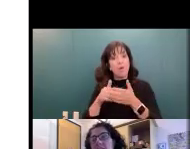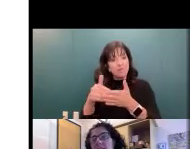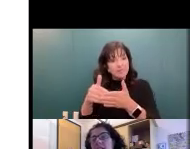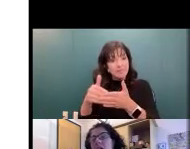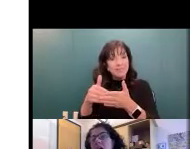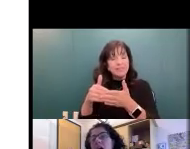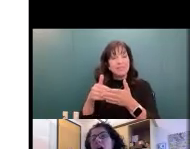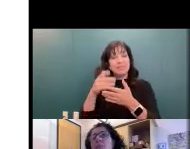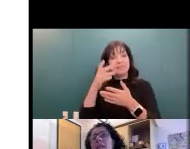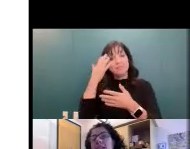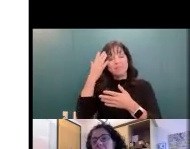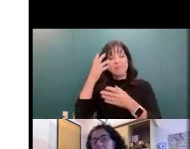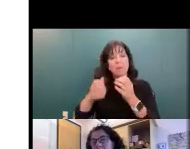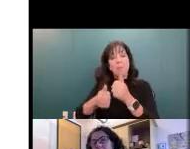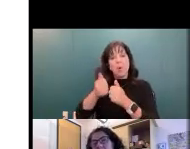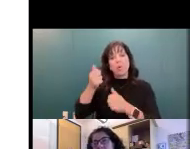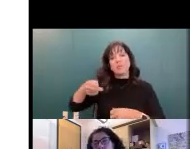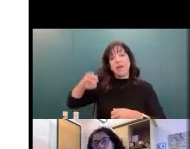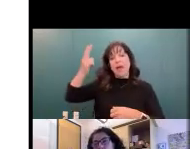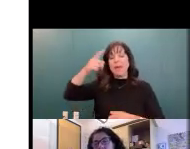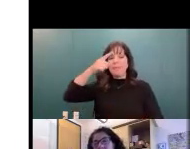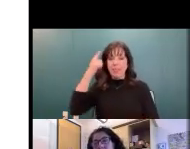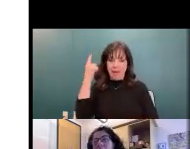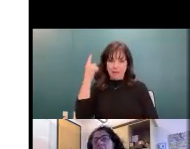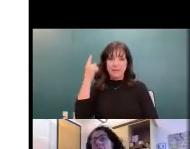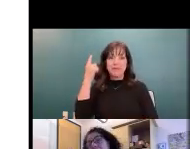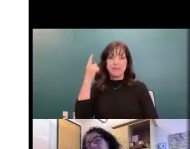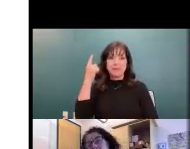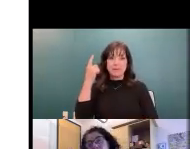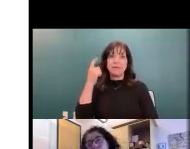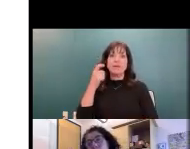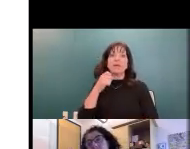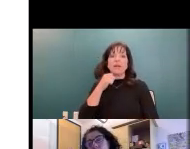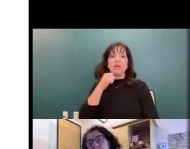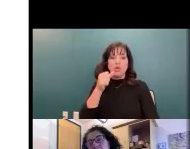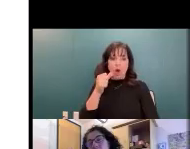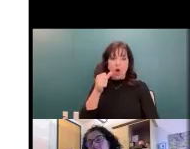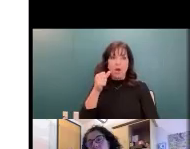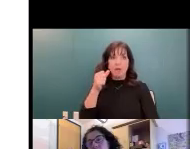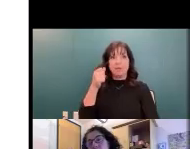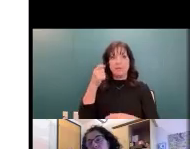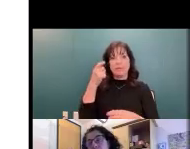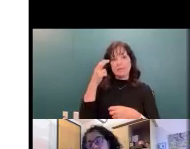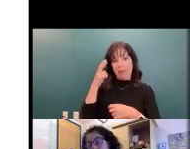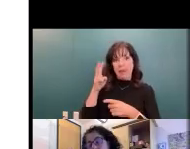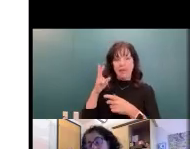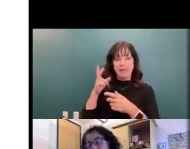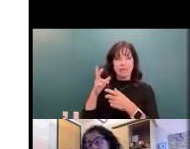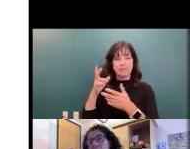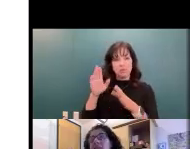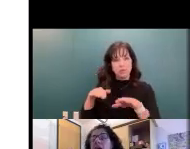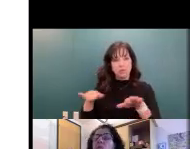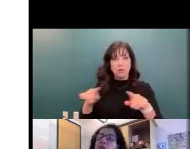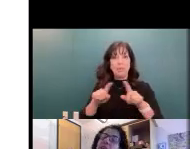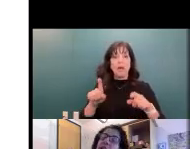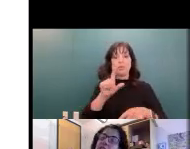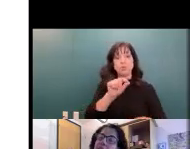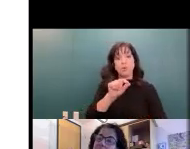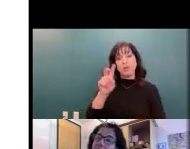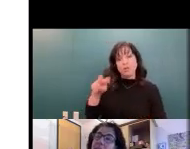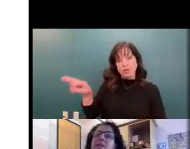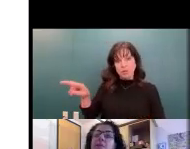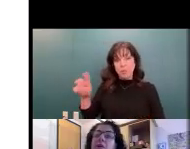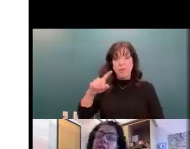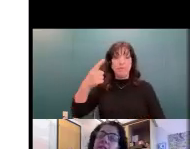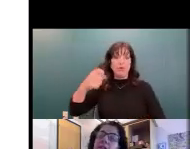autism is highest in our Black non-Hispanic children. And actually 2022 was the first year that we could